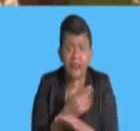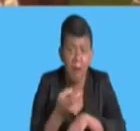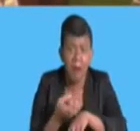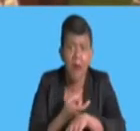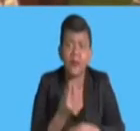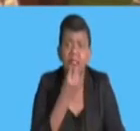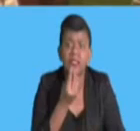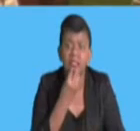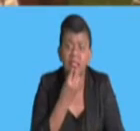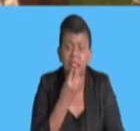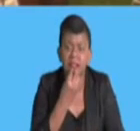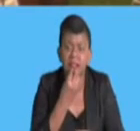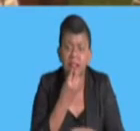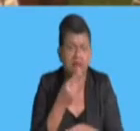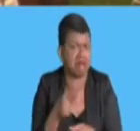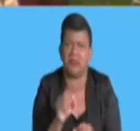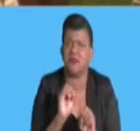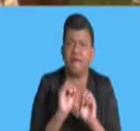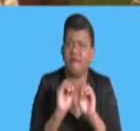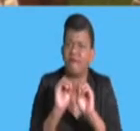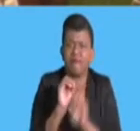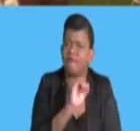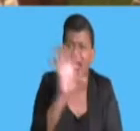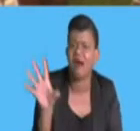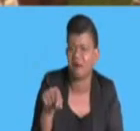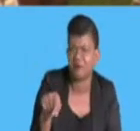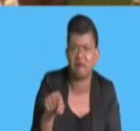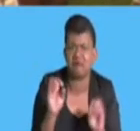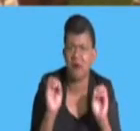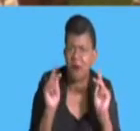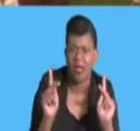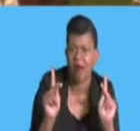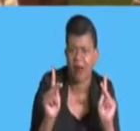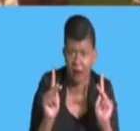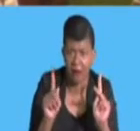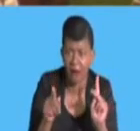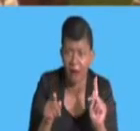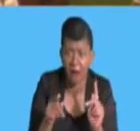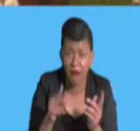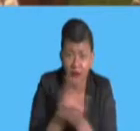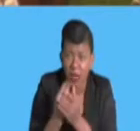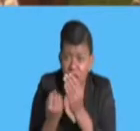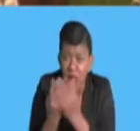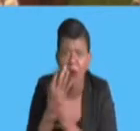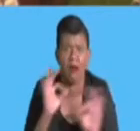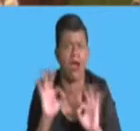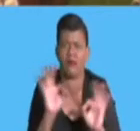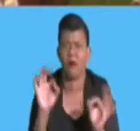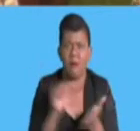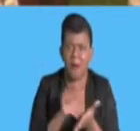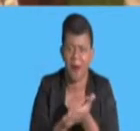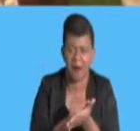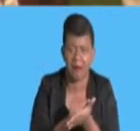Speaker, there is no growth if we don't all share in that growth. There can be no onward march together